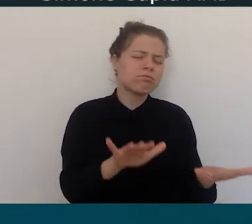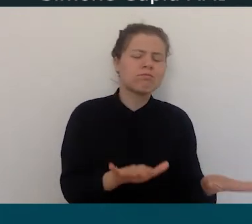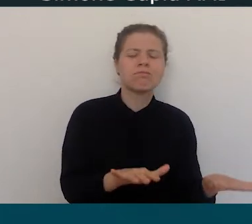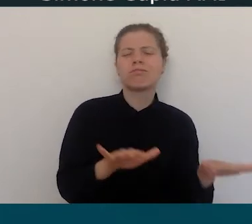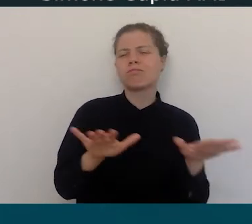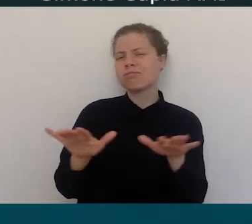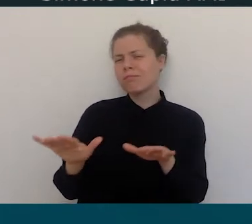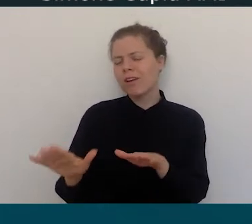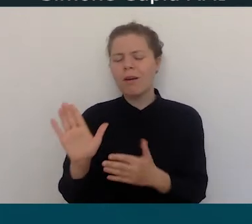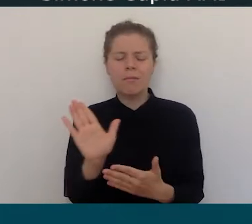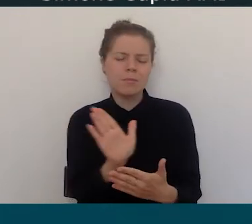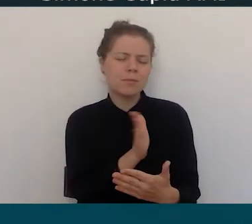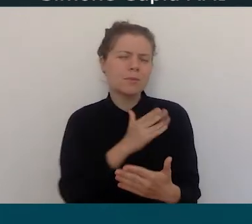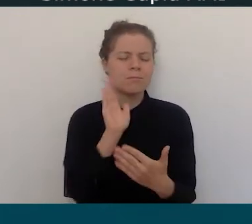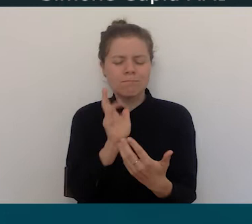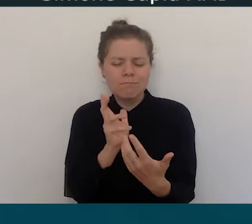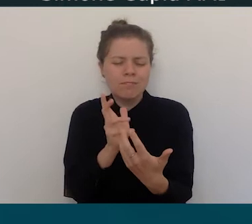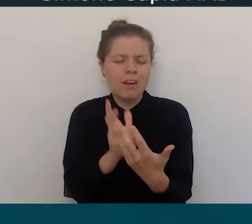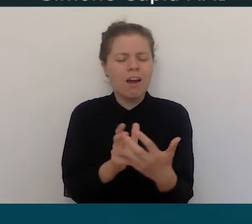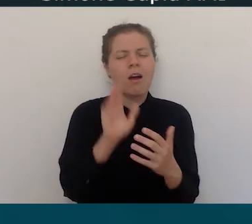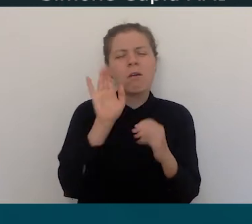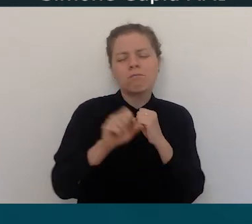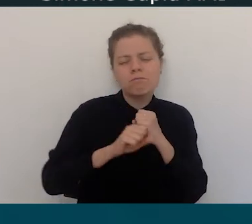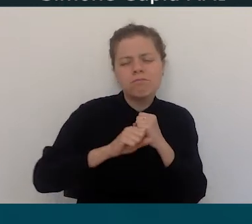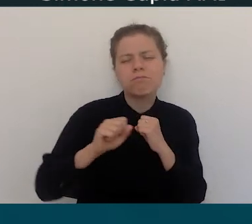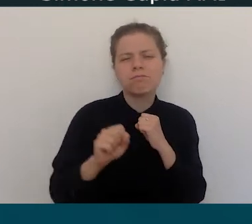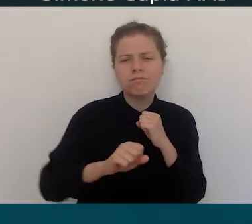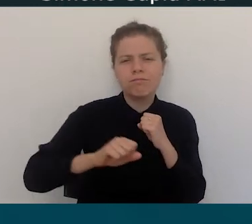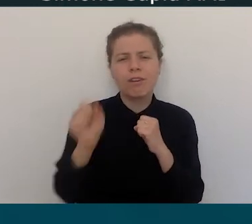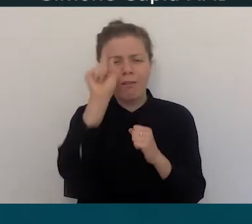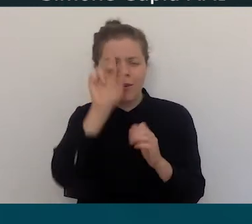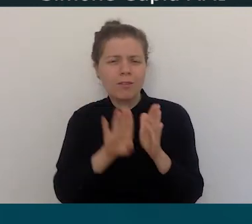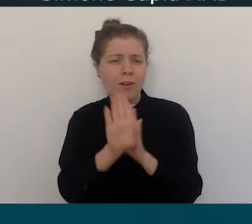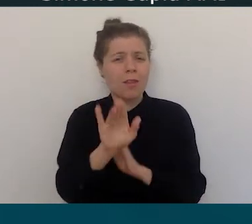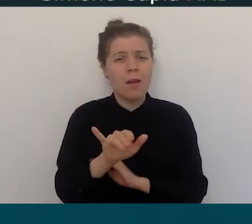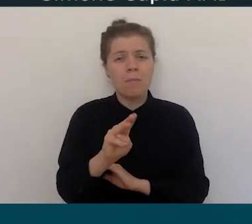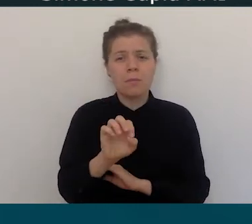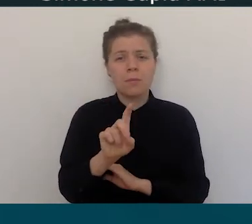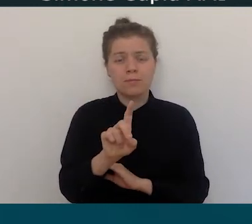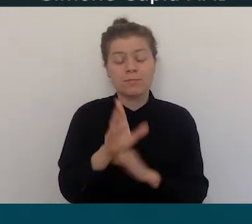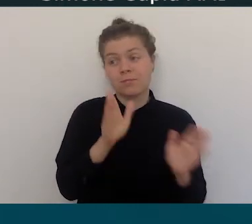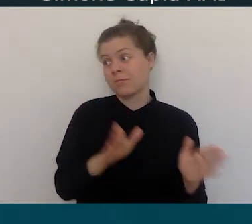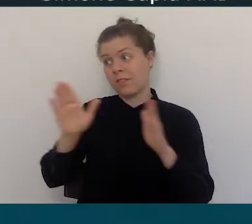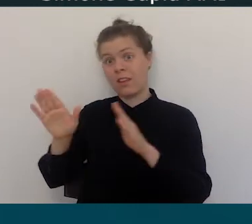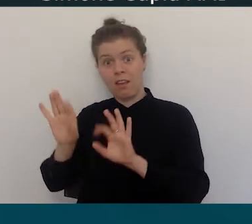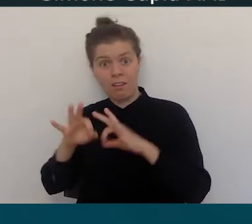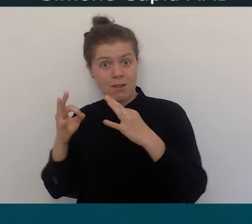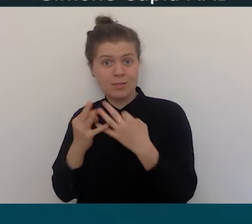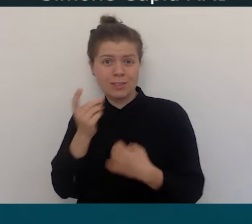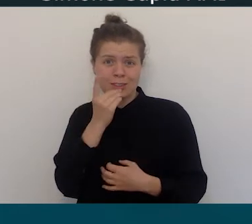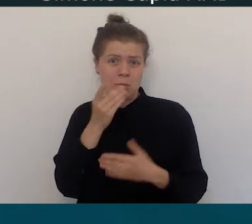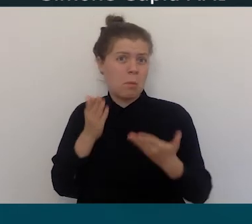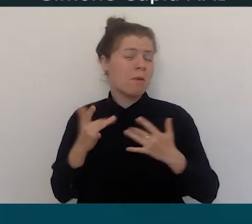to be sultry, and everything is going to take time to be drawn out in order to create that mood. And then a family dinner scene might be a